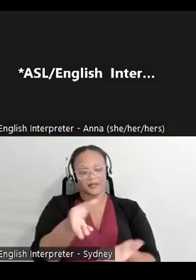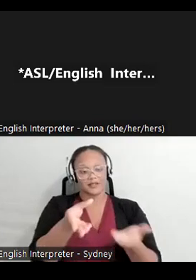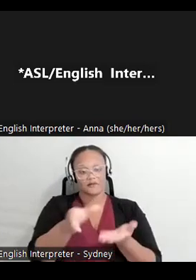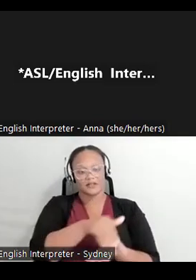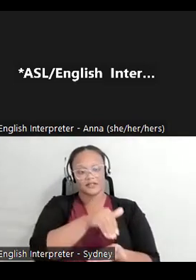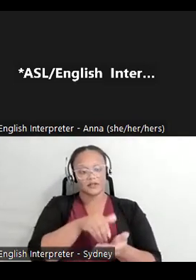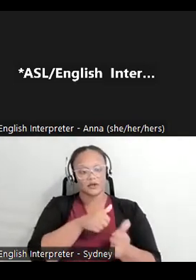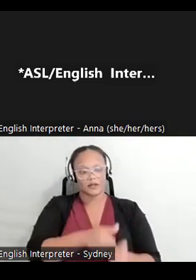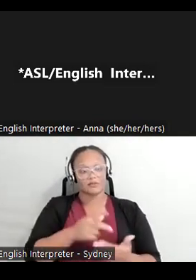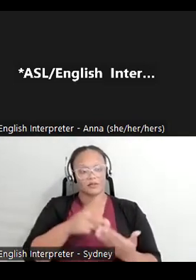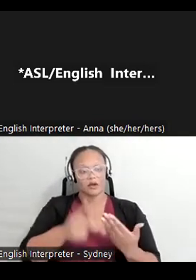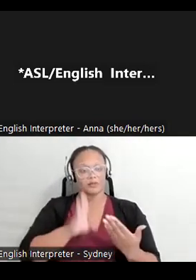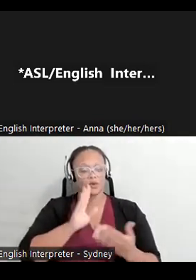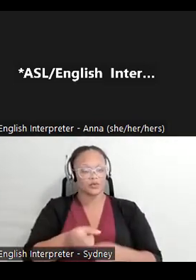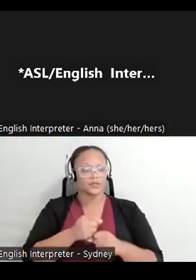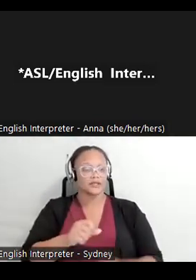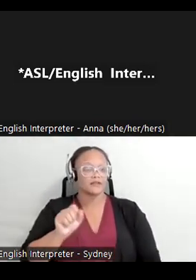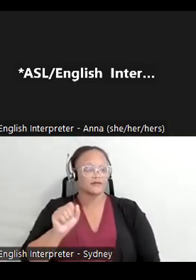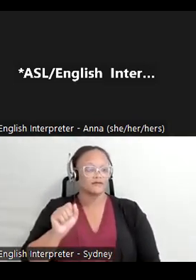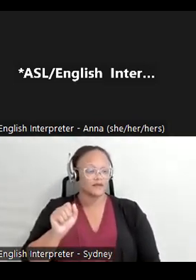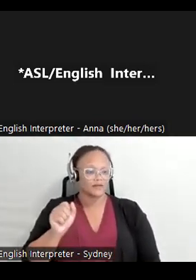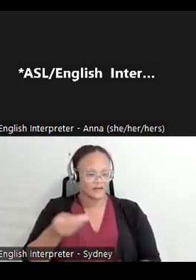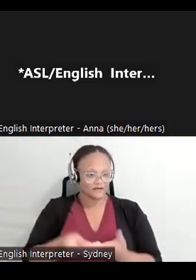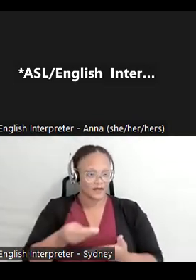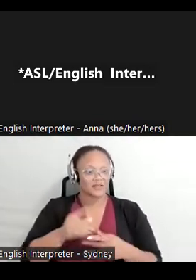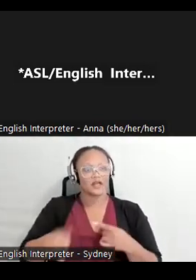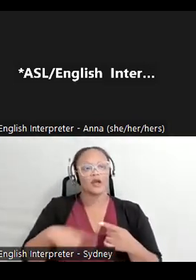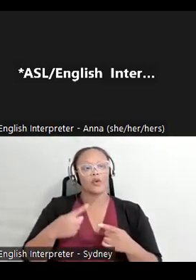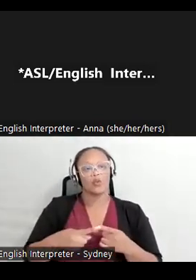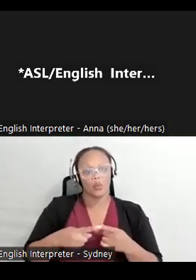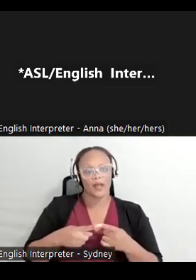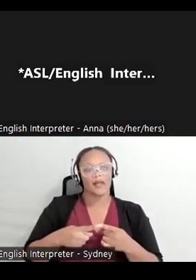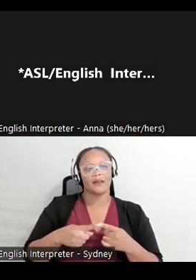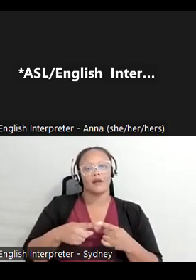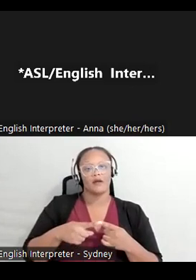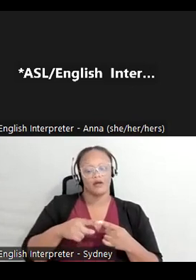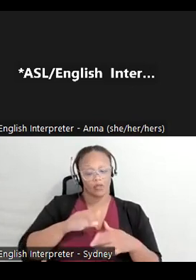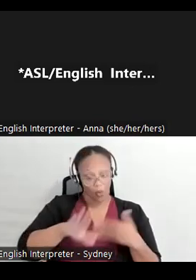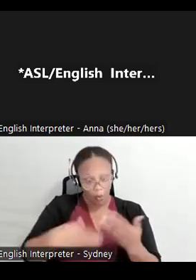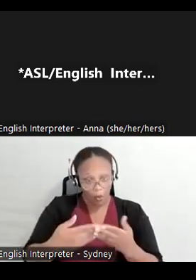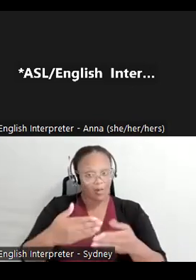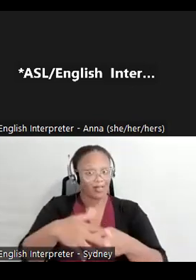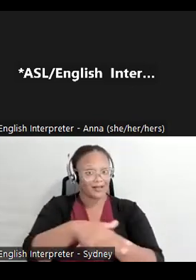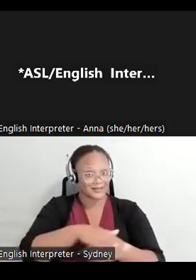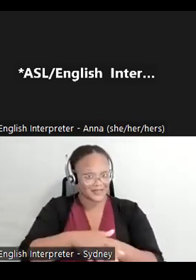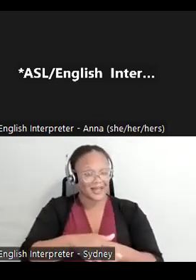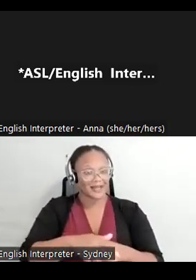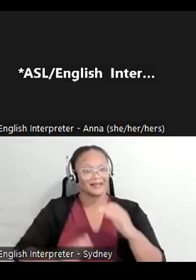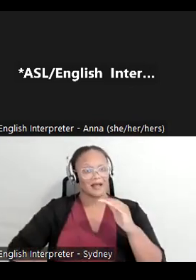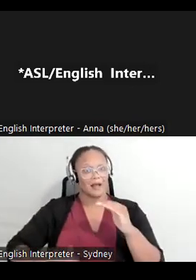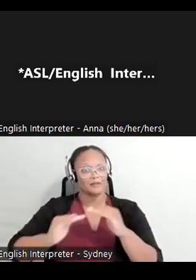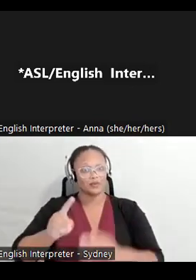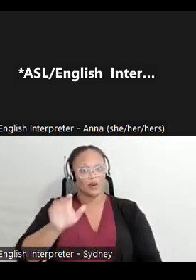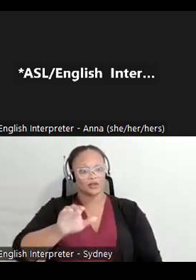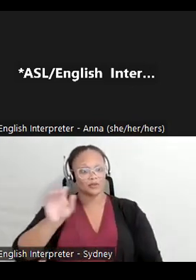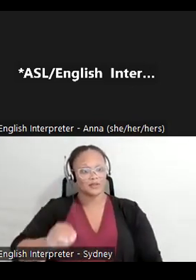stipend funding once their sites reach 100% ARPA survey completion. Providers must complete an